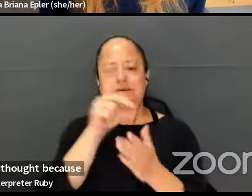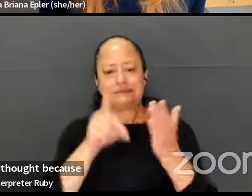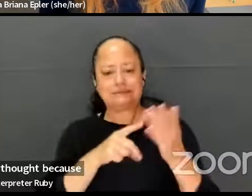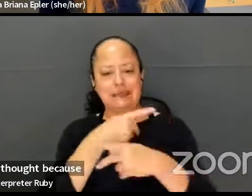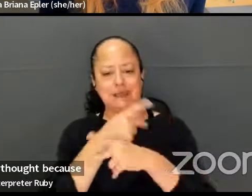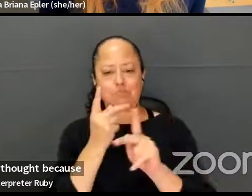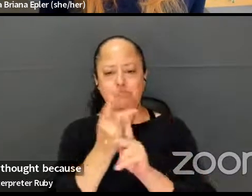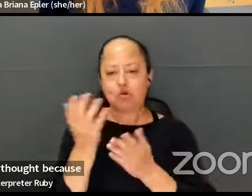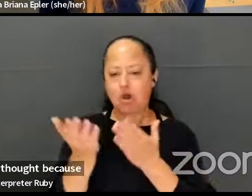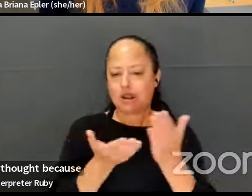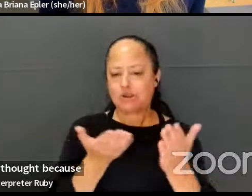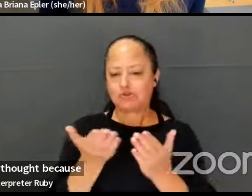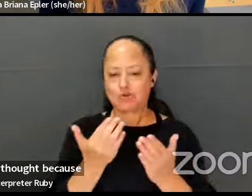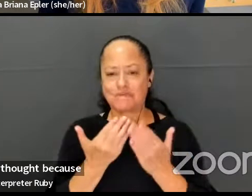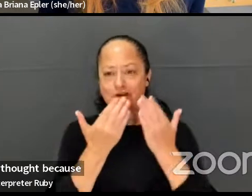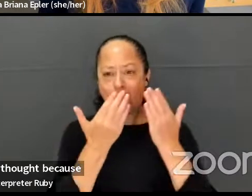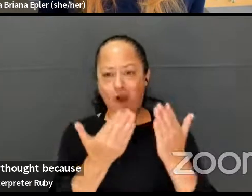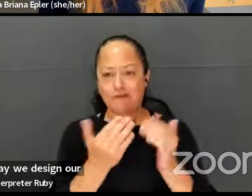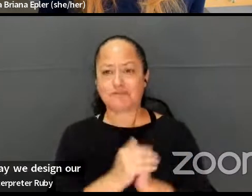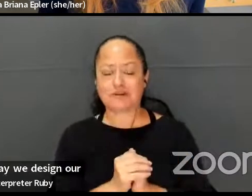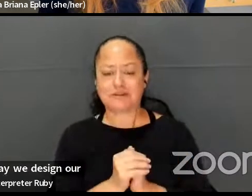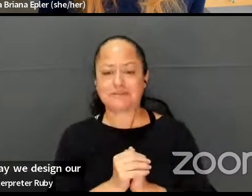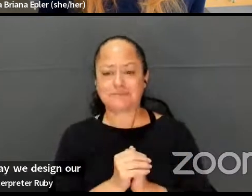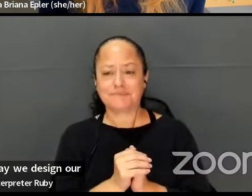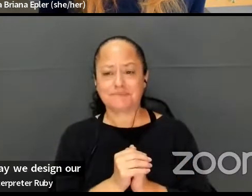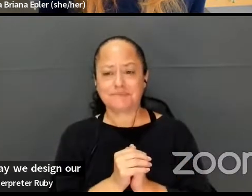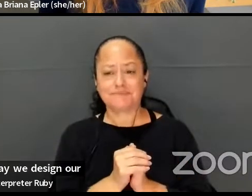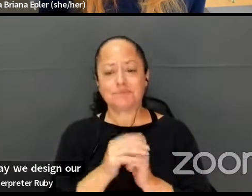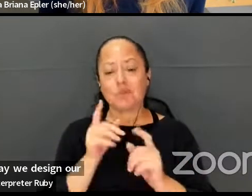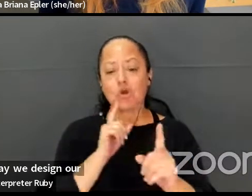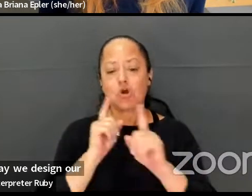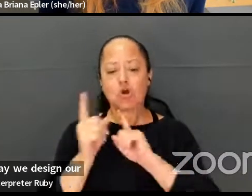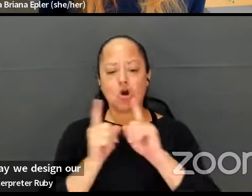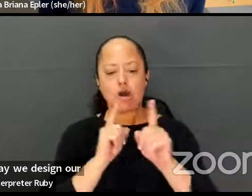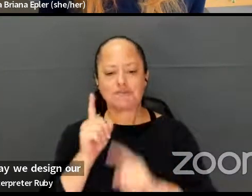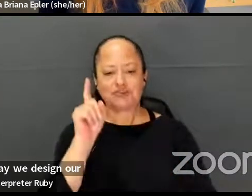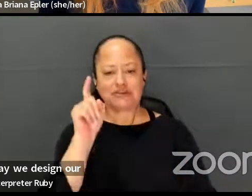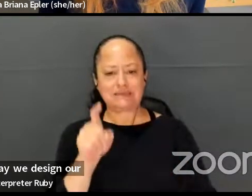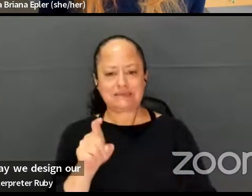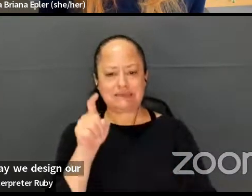services and our offerings. So it's a conversation that needs to